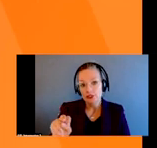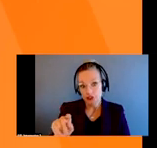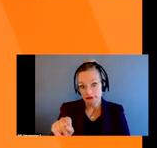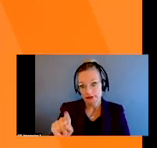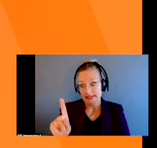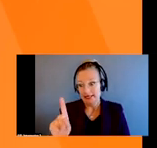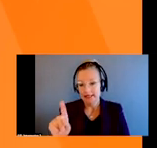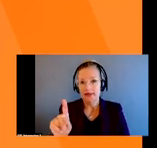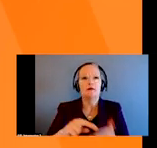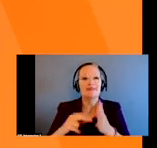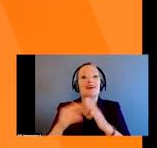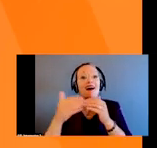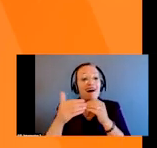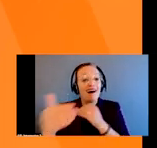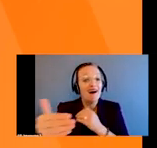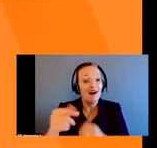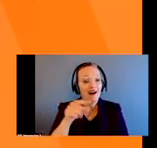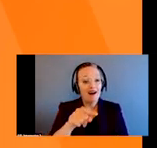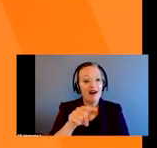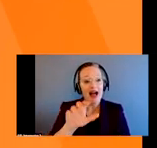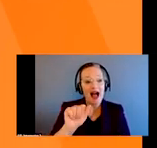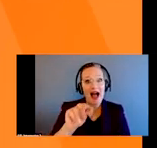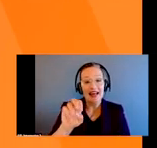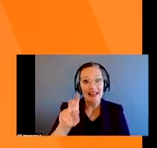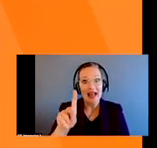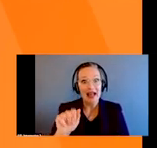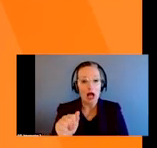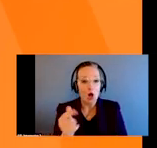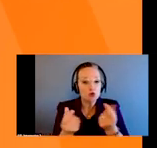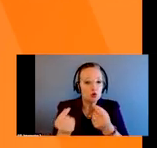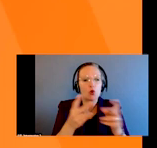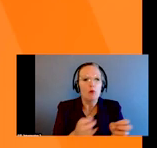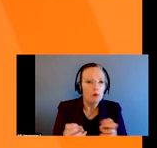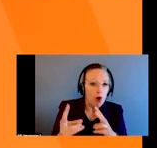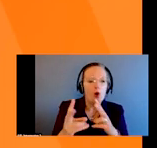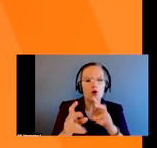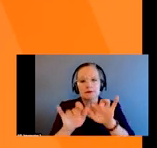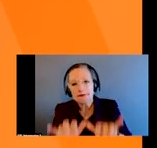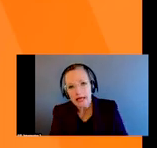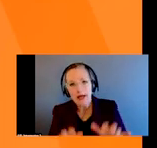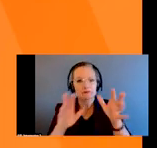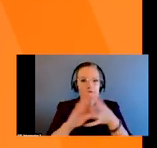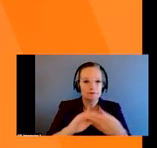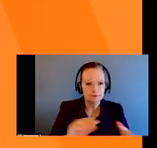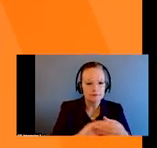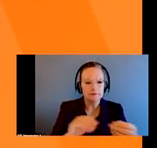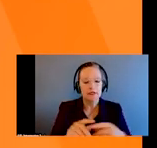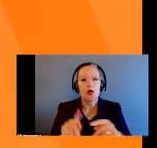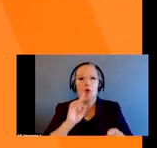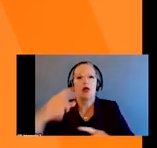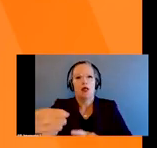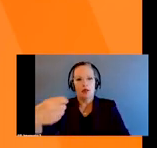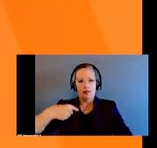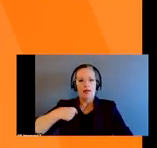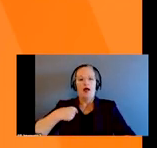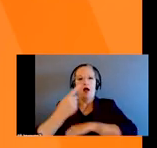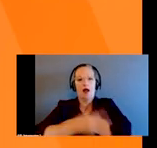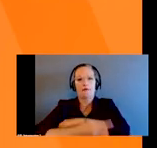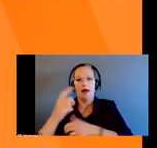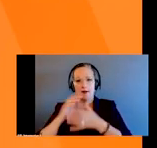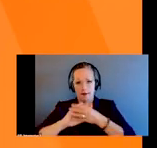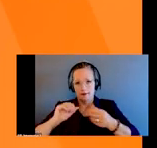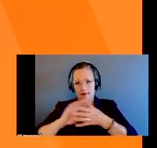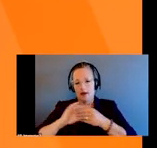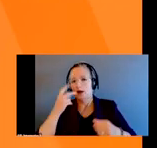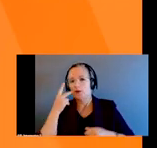notified. What that looks like in terms of using this as a social media platform is